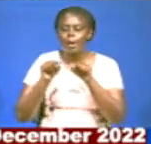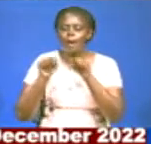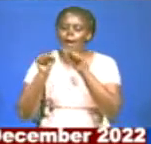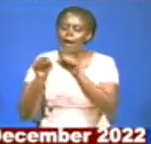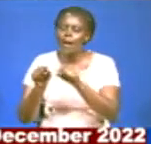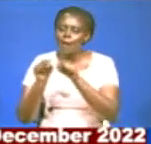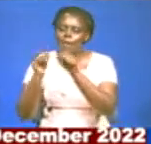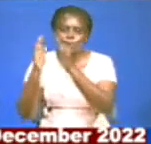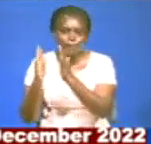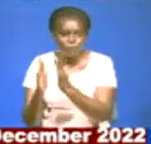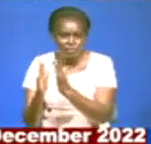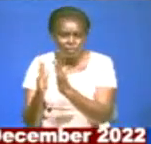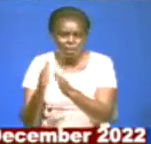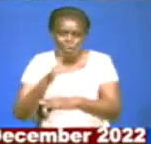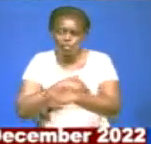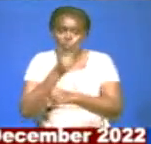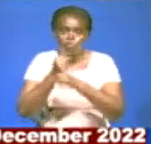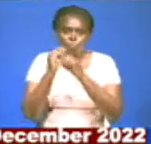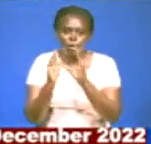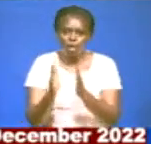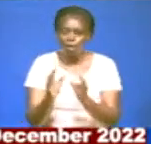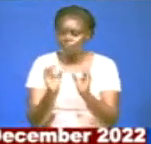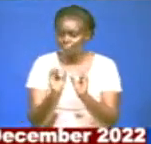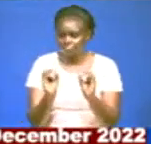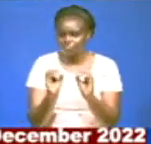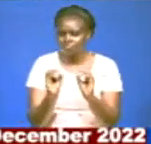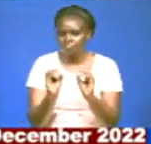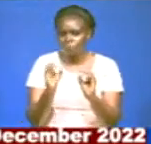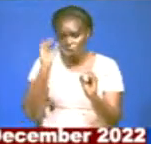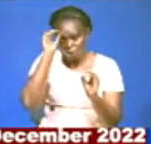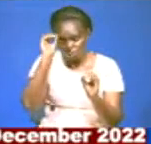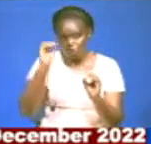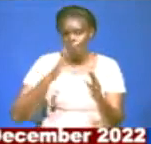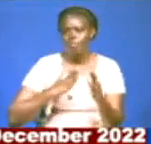chief of staff. And in my considered opinion, Chair,